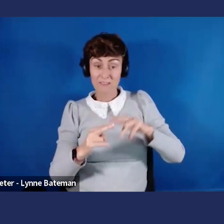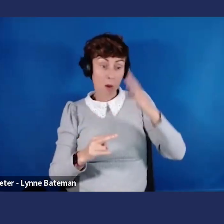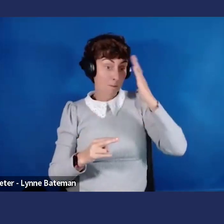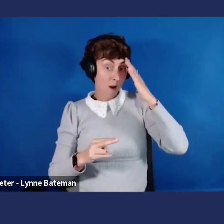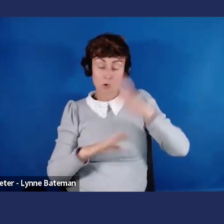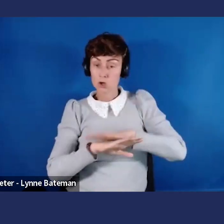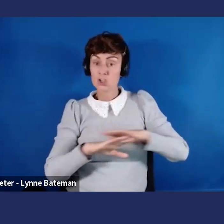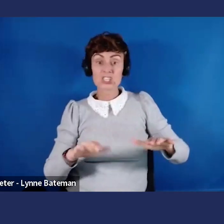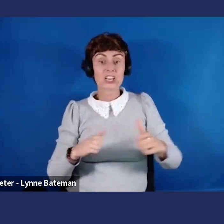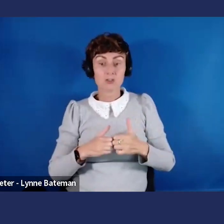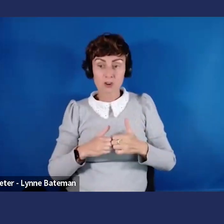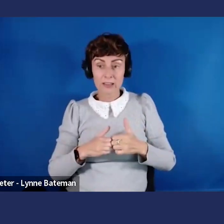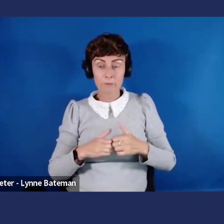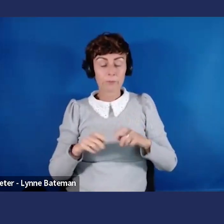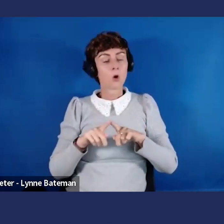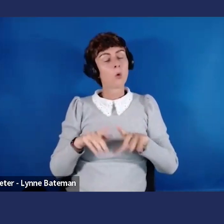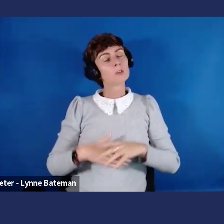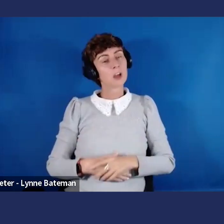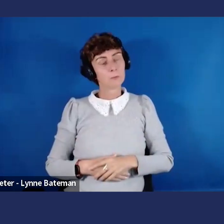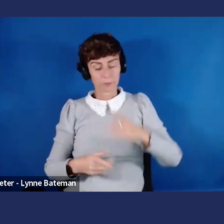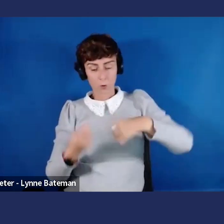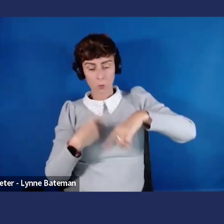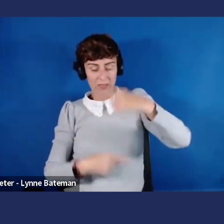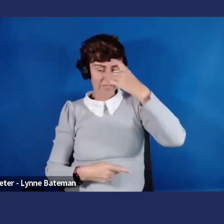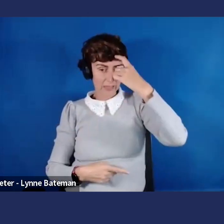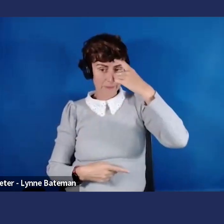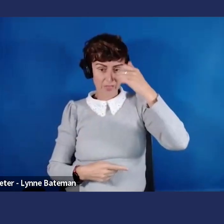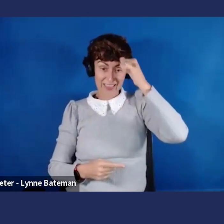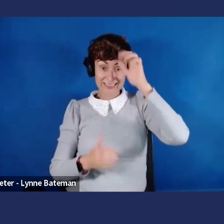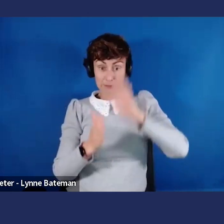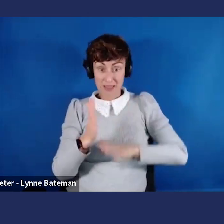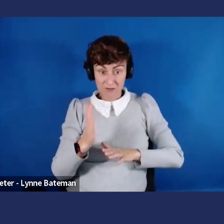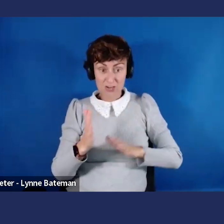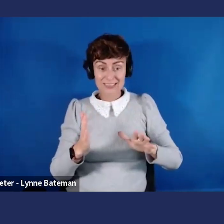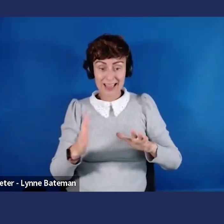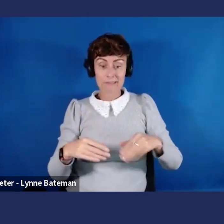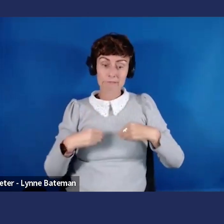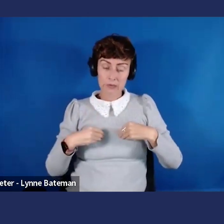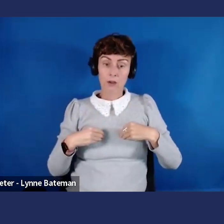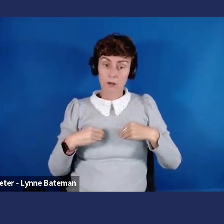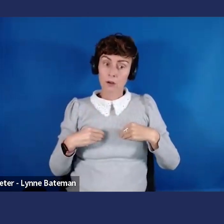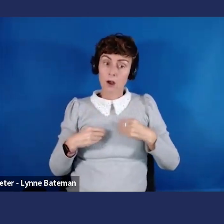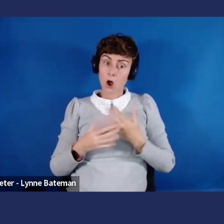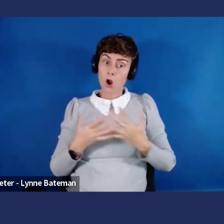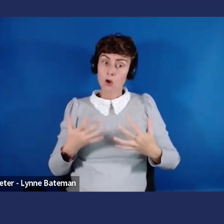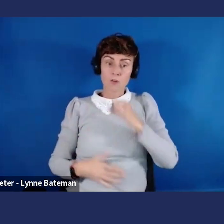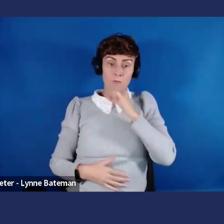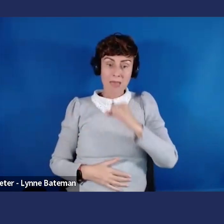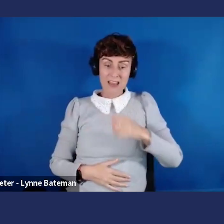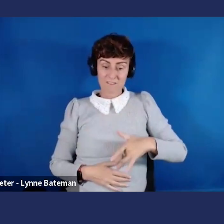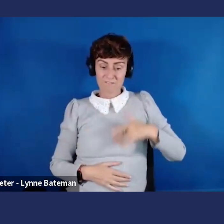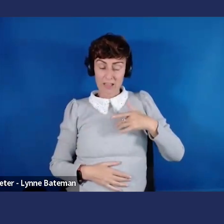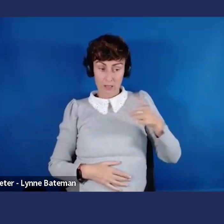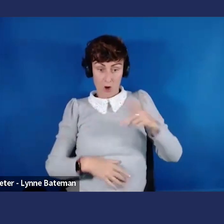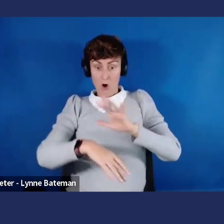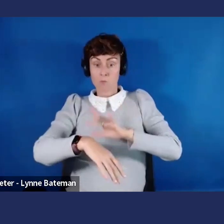We also think about the acknowledgement of the experience. A lot of men feel that if a professional